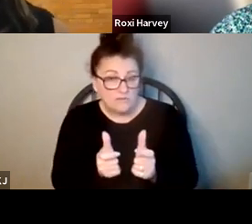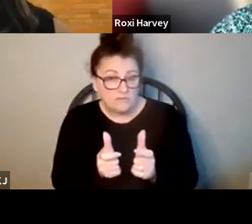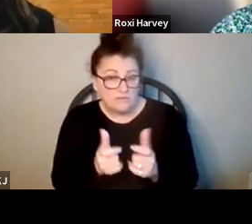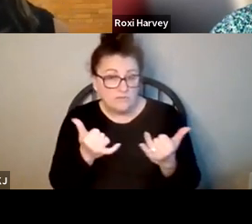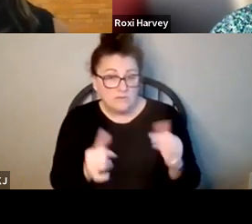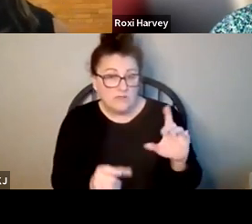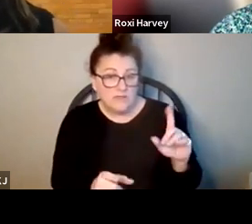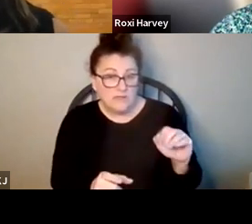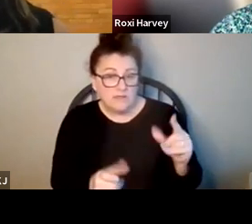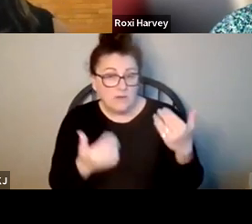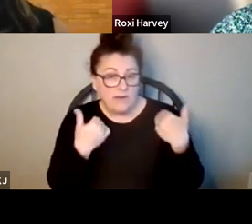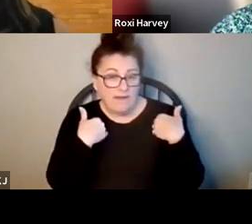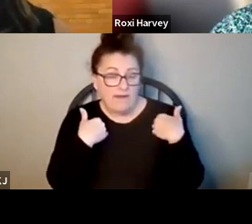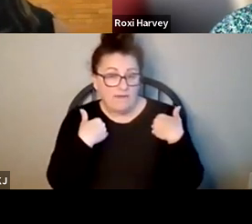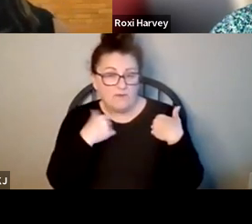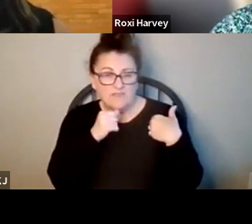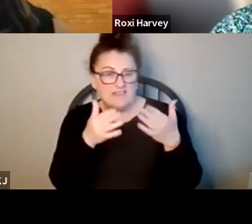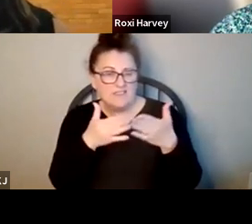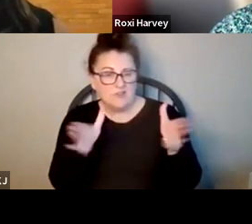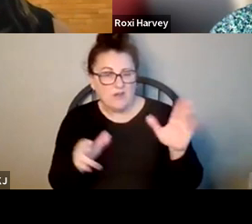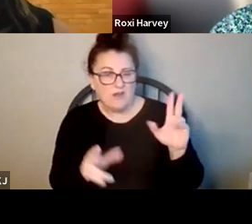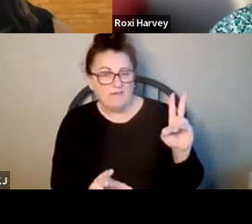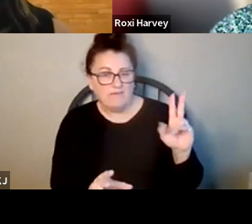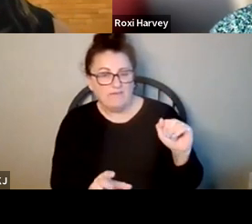data we already have, so it's not so general and vague.